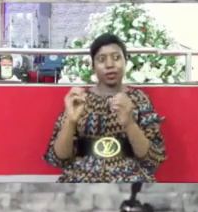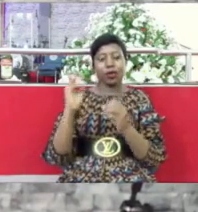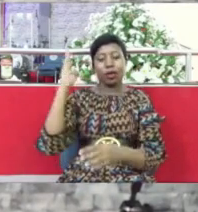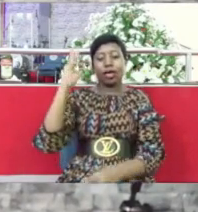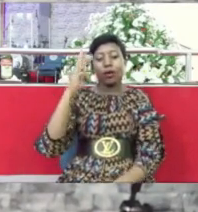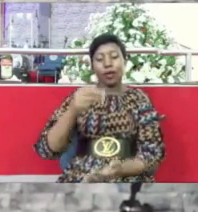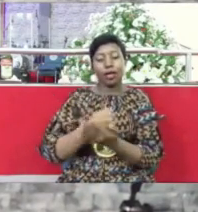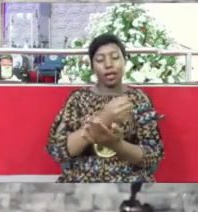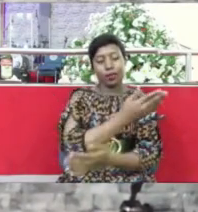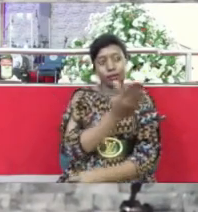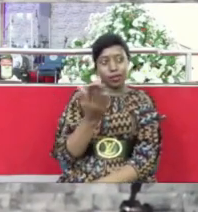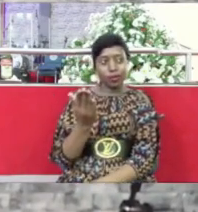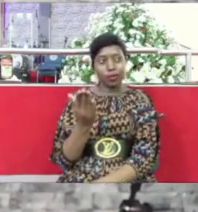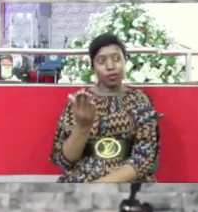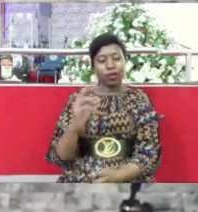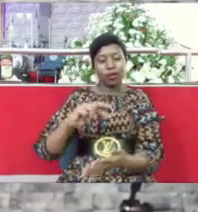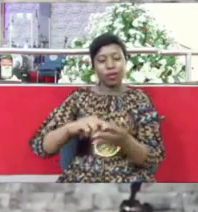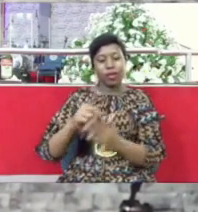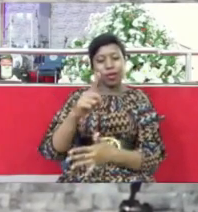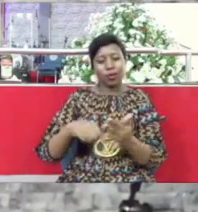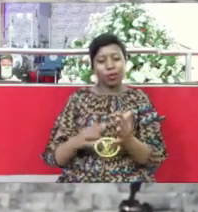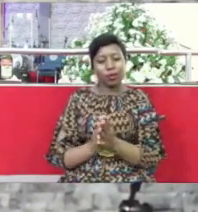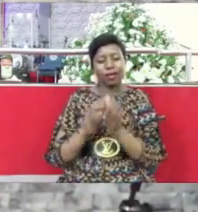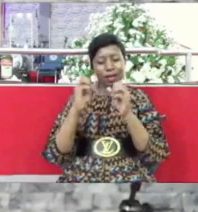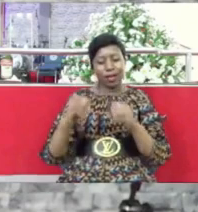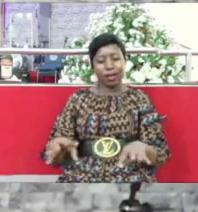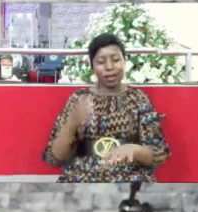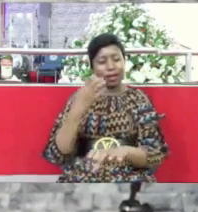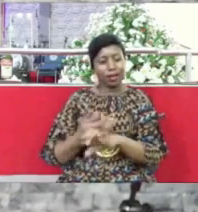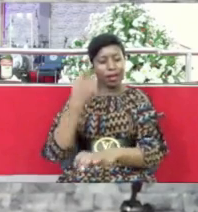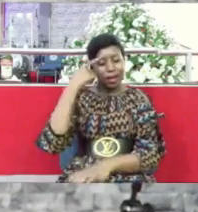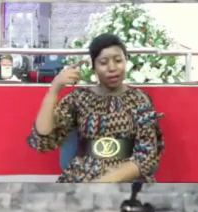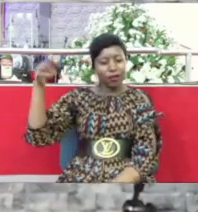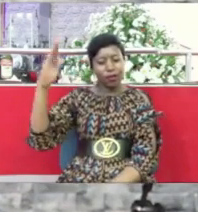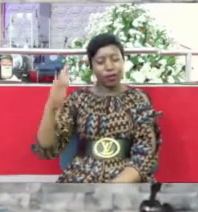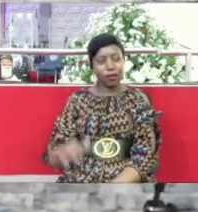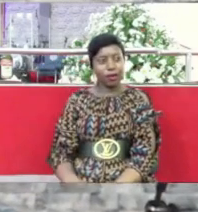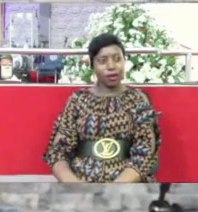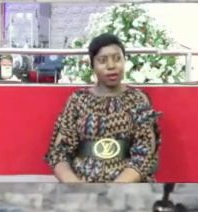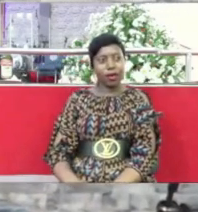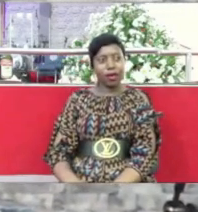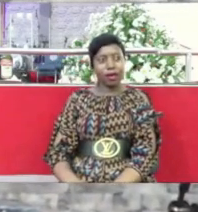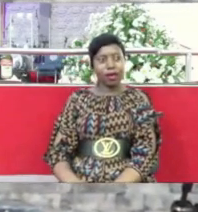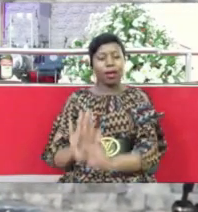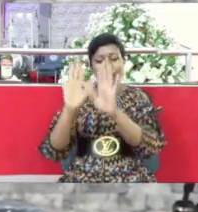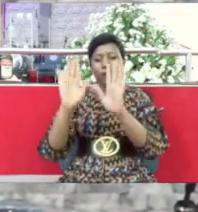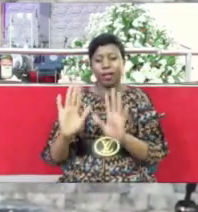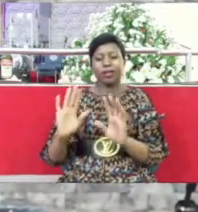you. So nothing is too difficult for God. No matter how overwhelming the problem